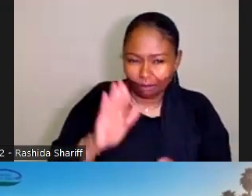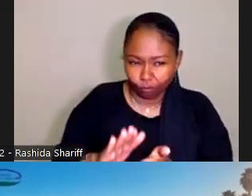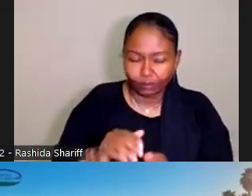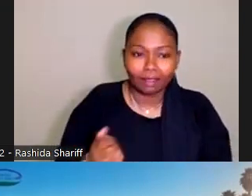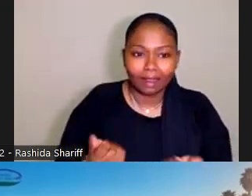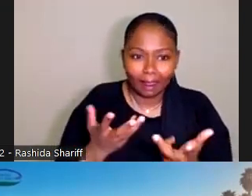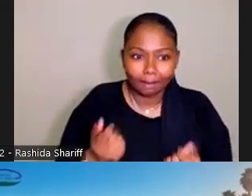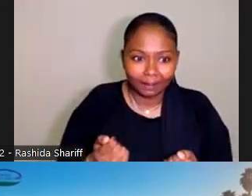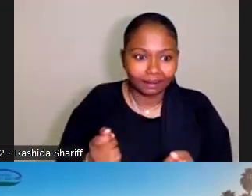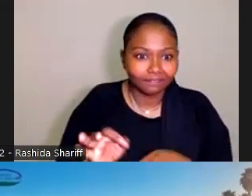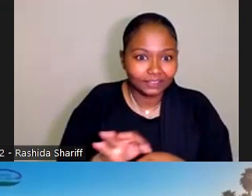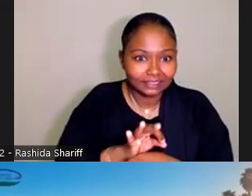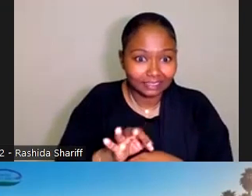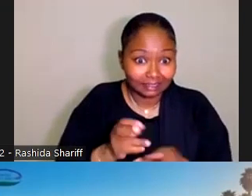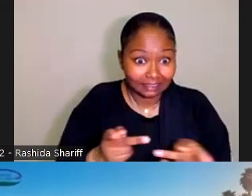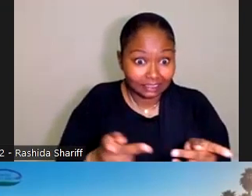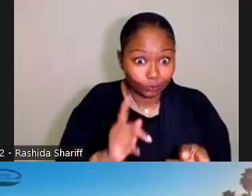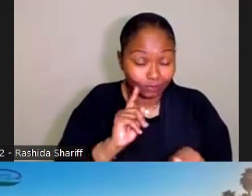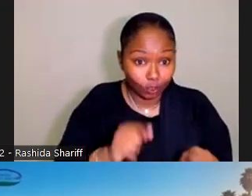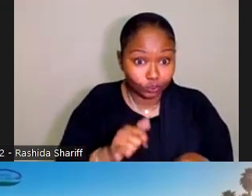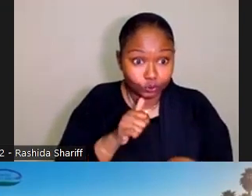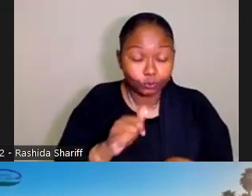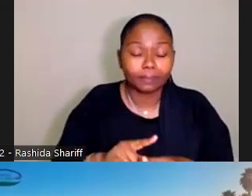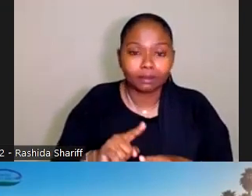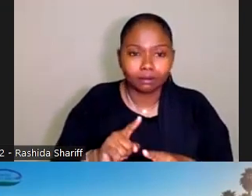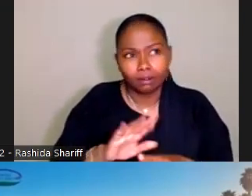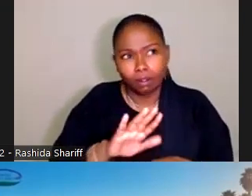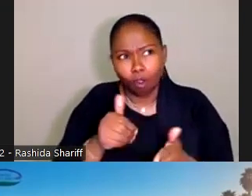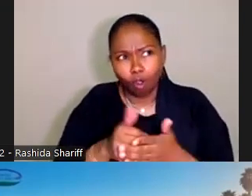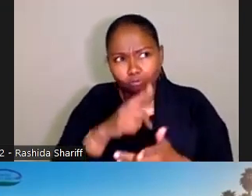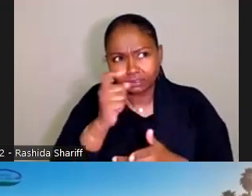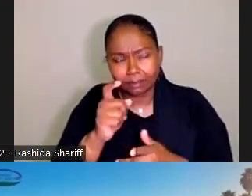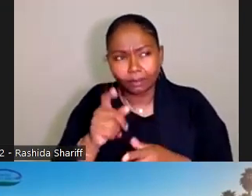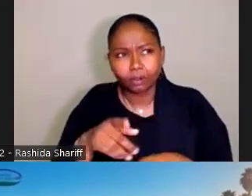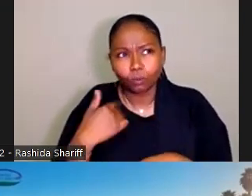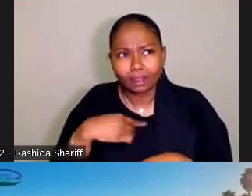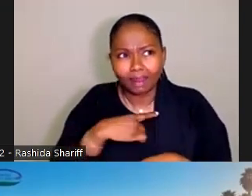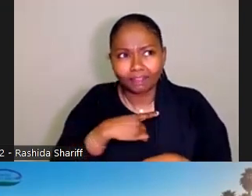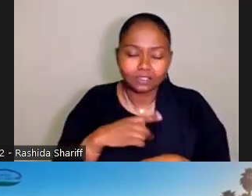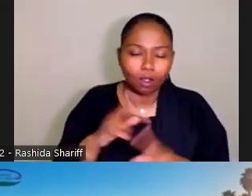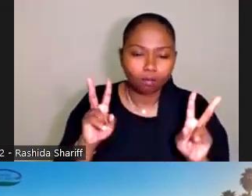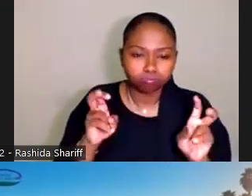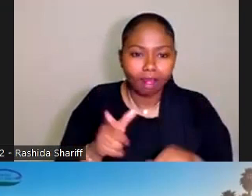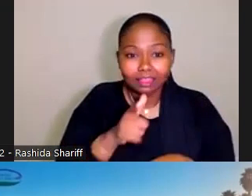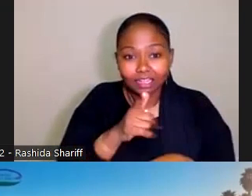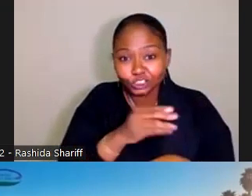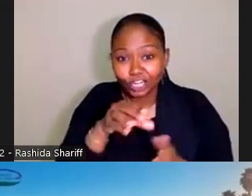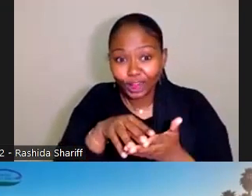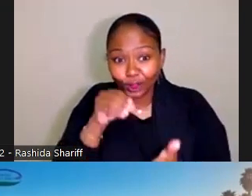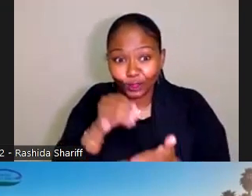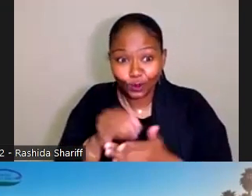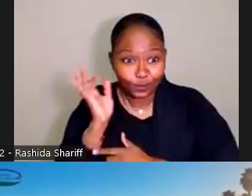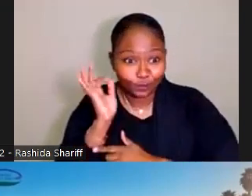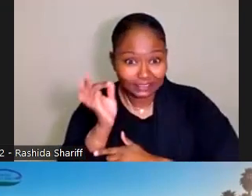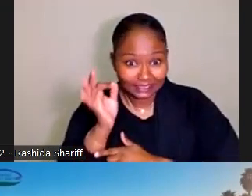physically been to, but we've done all summer long. We called them lunch and learns, presentations to the facilities about our program.